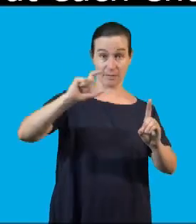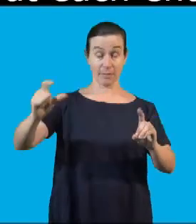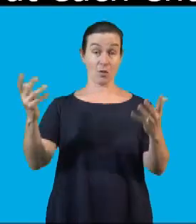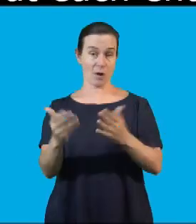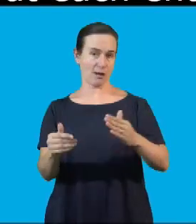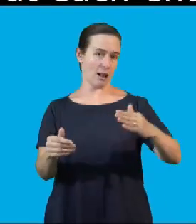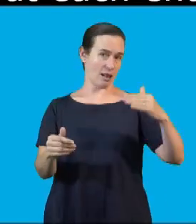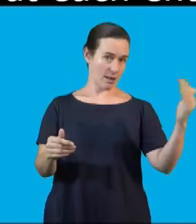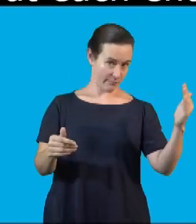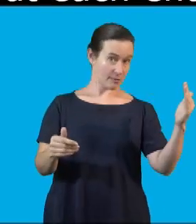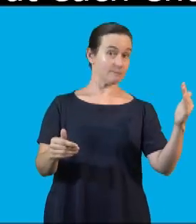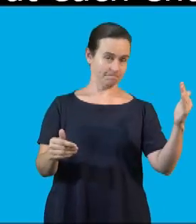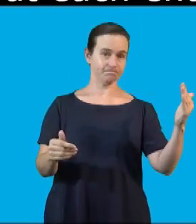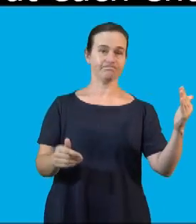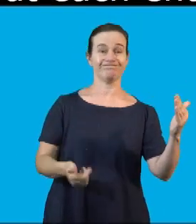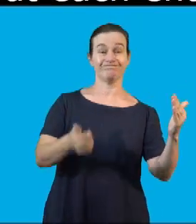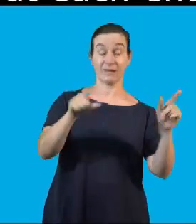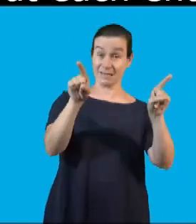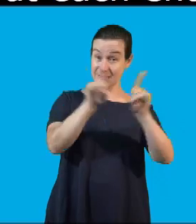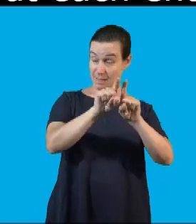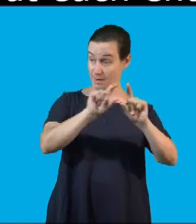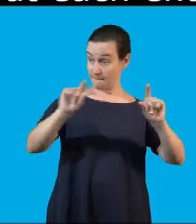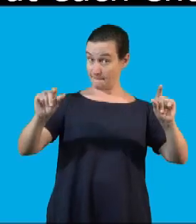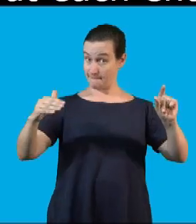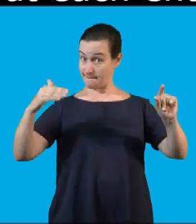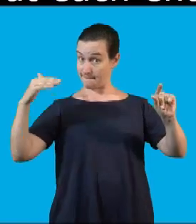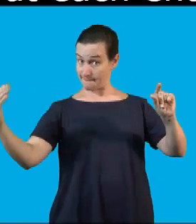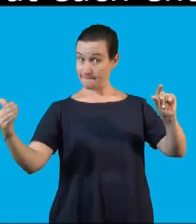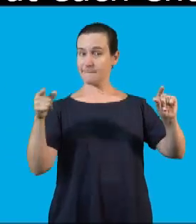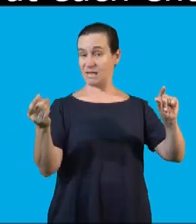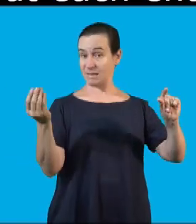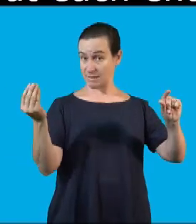page. In the same line, add the date on